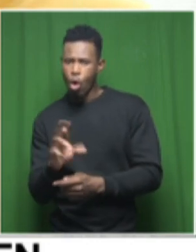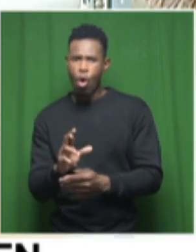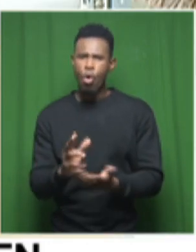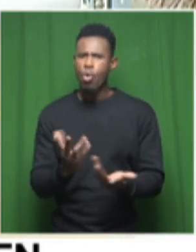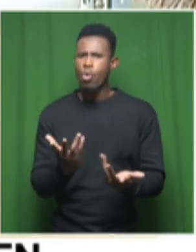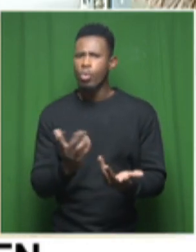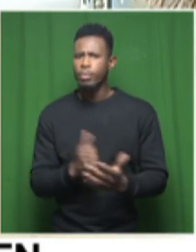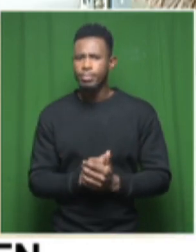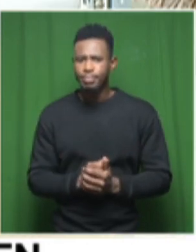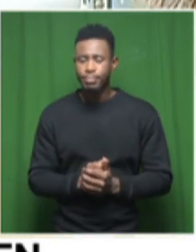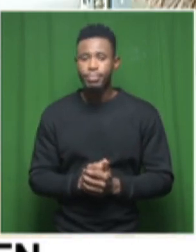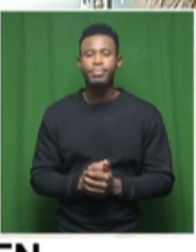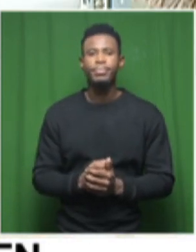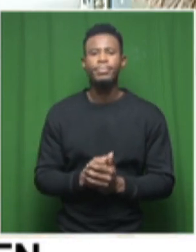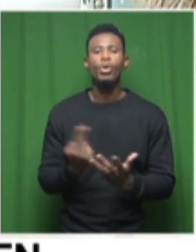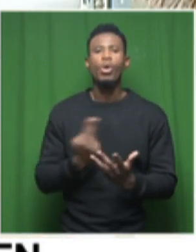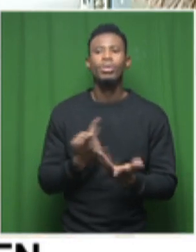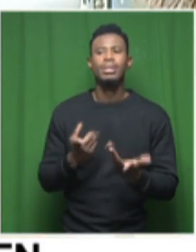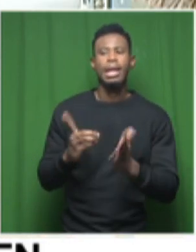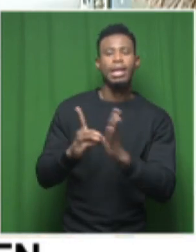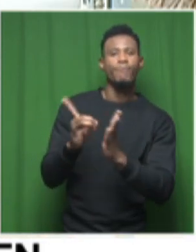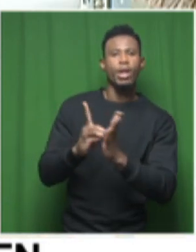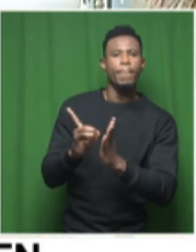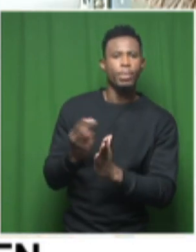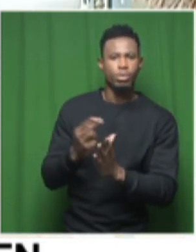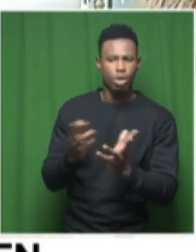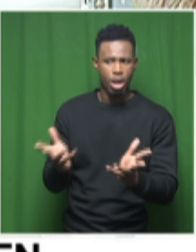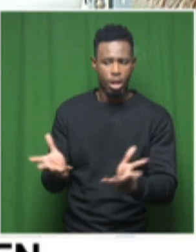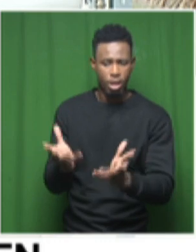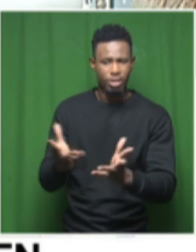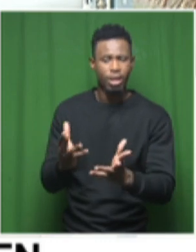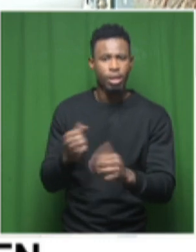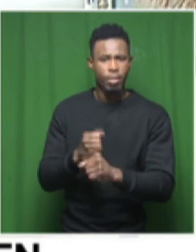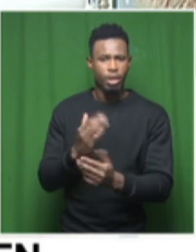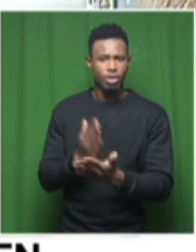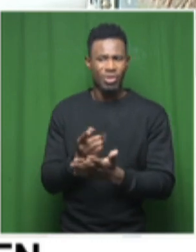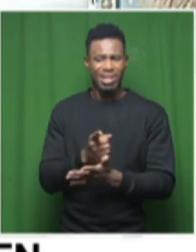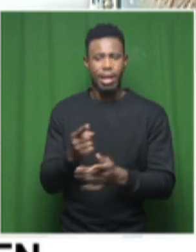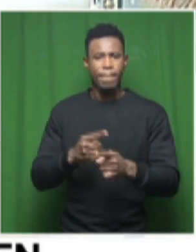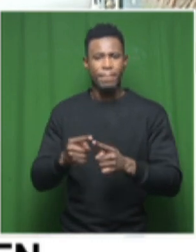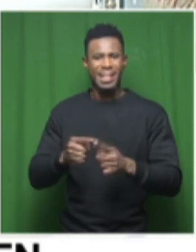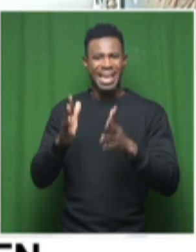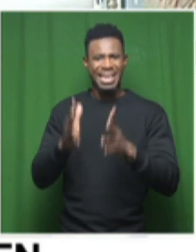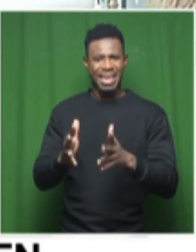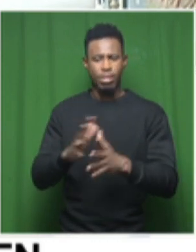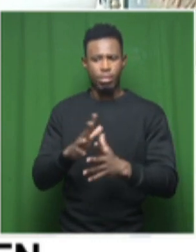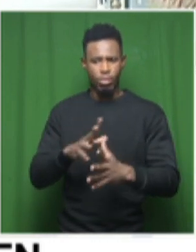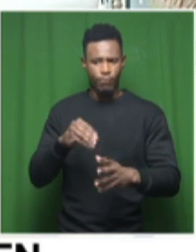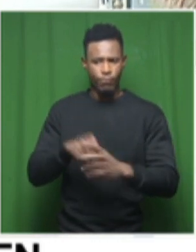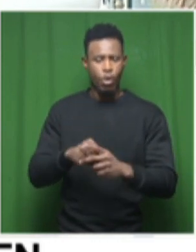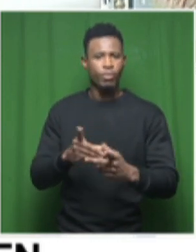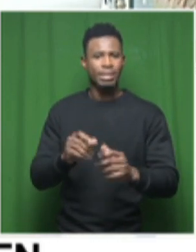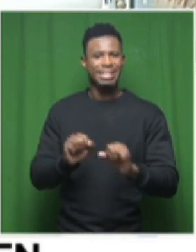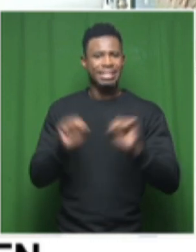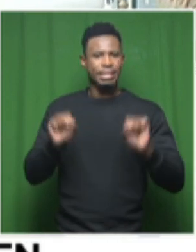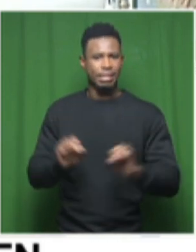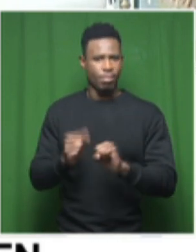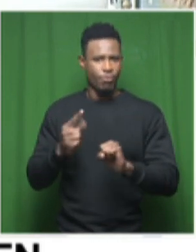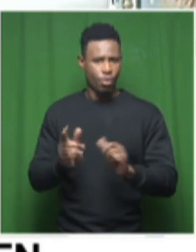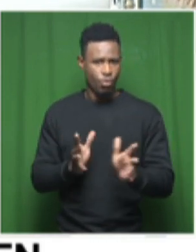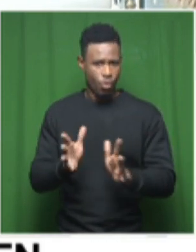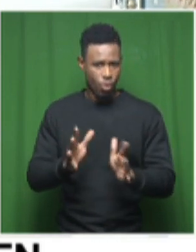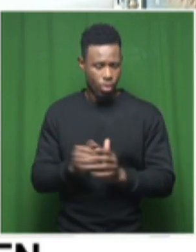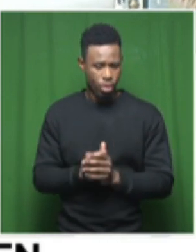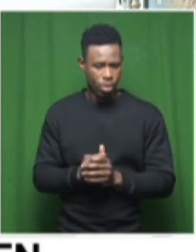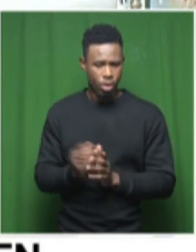In terms of development and nurturing and ensuring that the players are in the system, you look at the